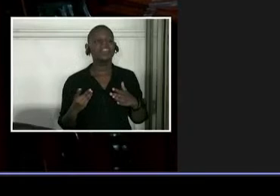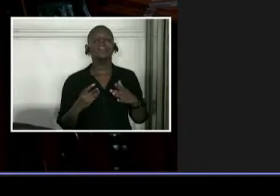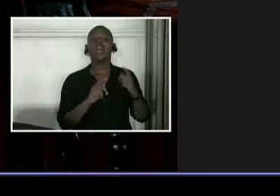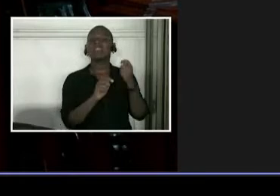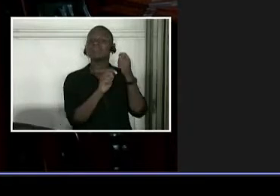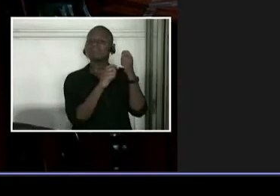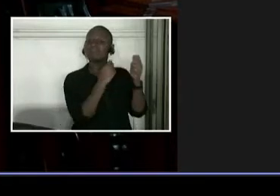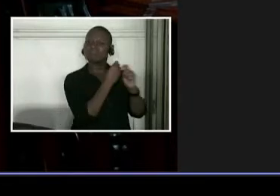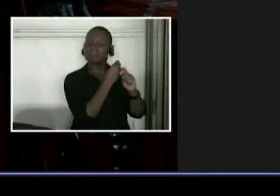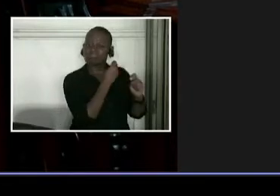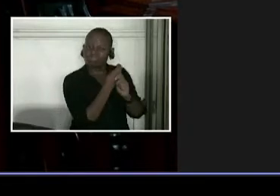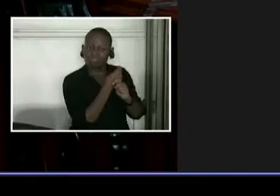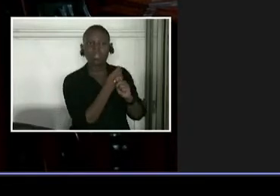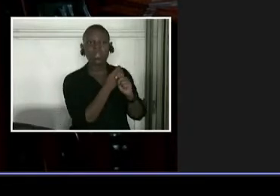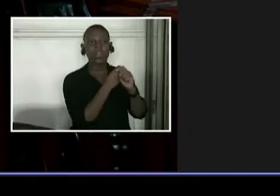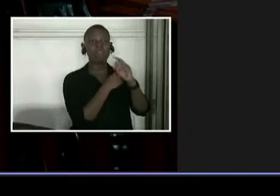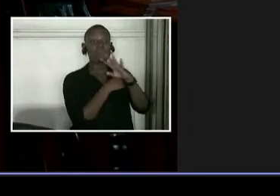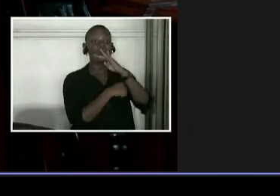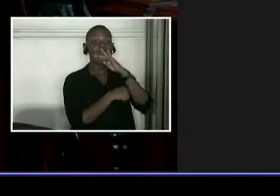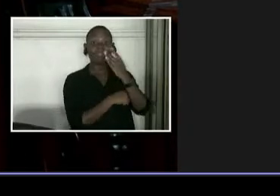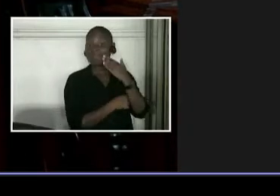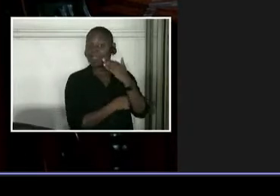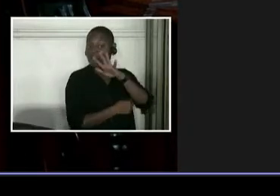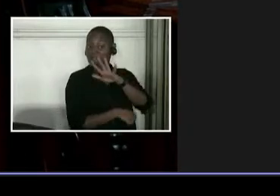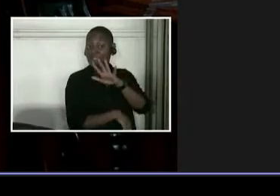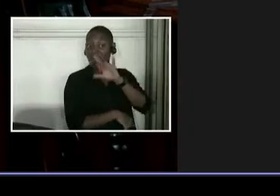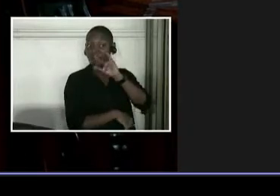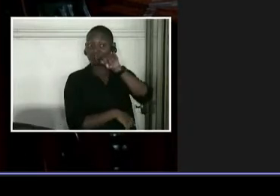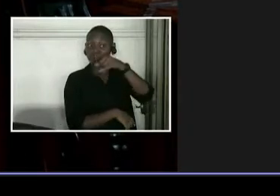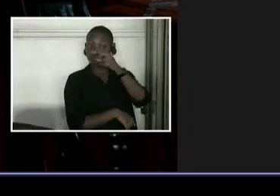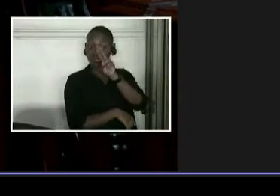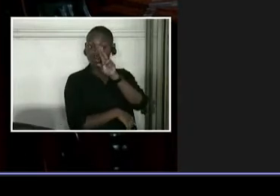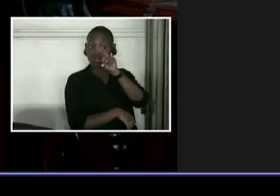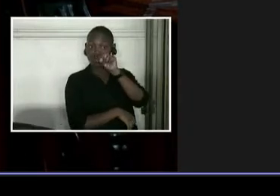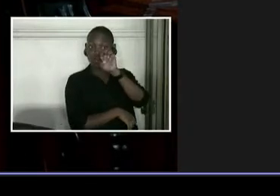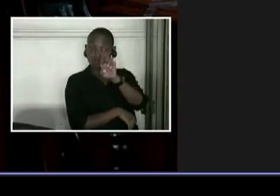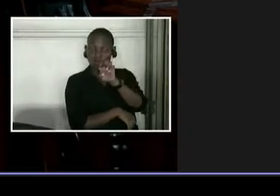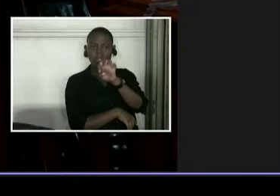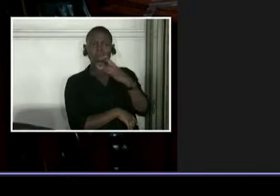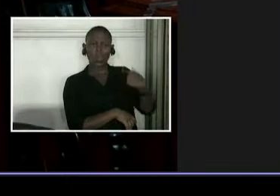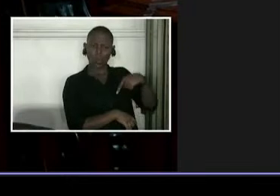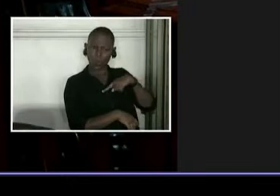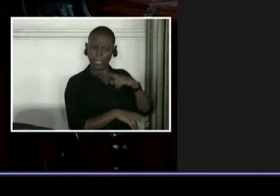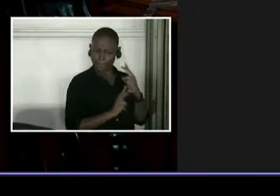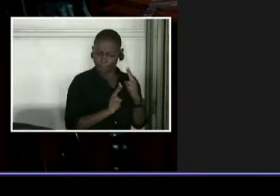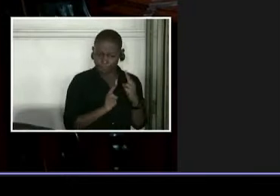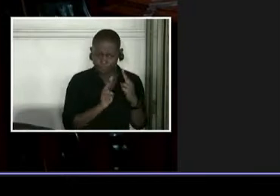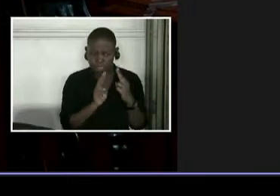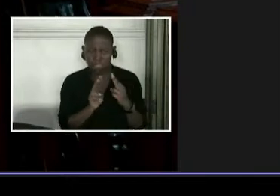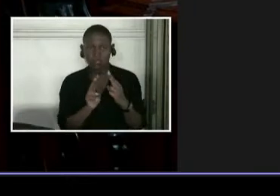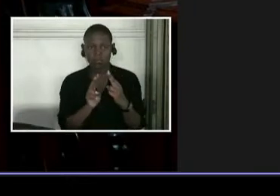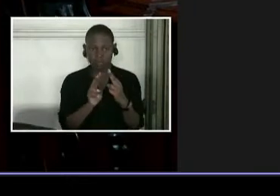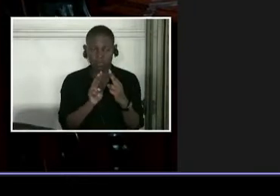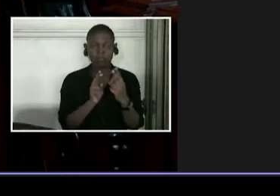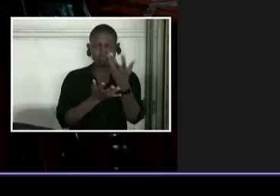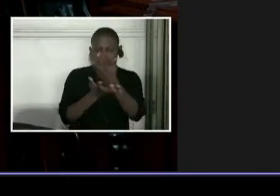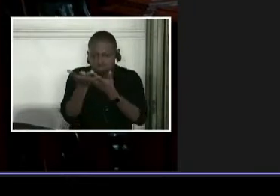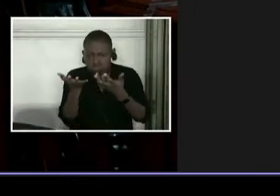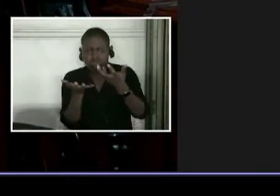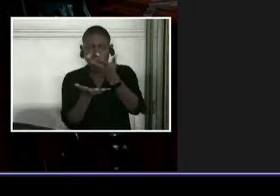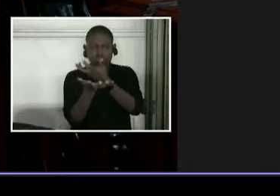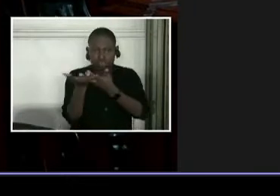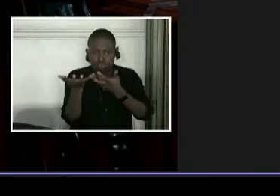basemjondolo iassembly ngomhla ka 5 June lapho izohamba khona siyoqoqisana nabahlali basemjondolo kanye nabaholi babo.